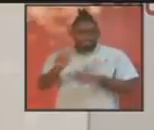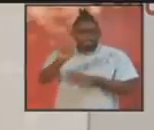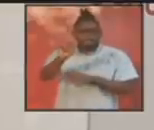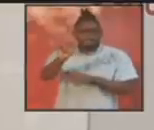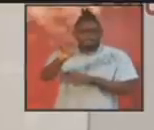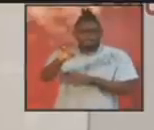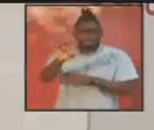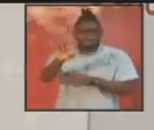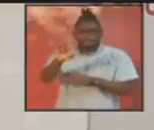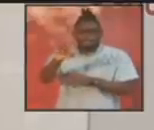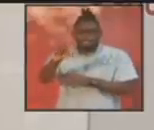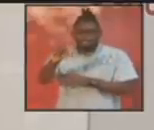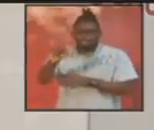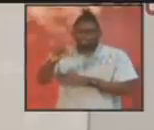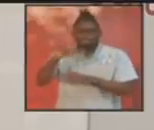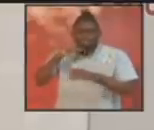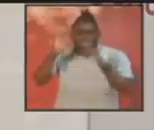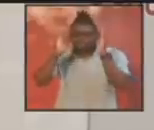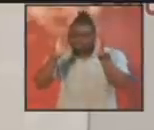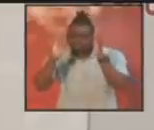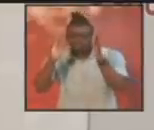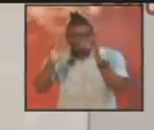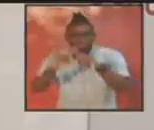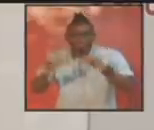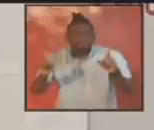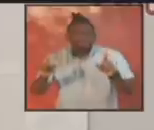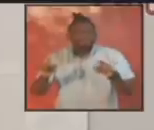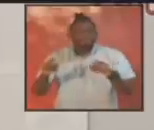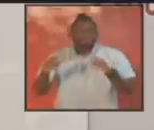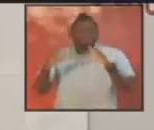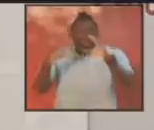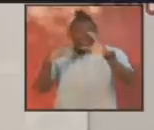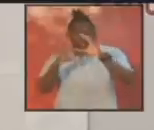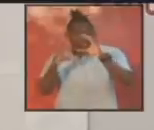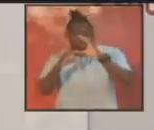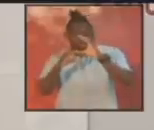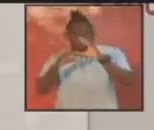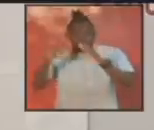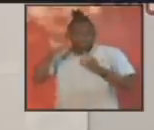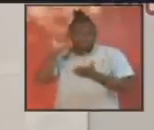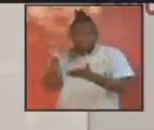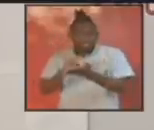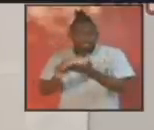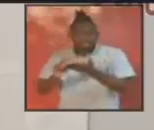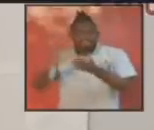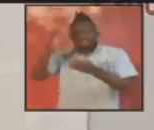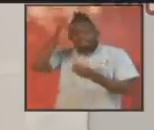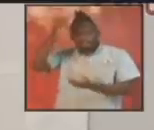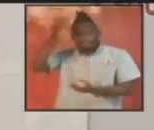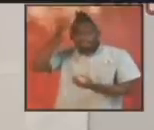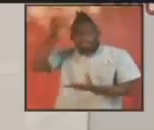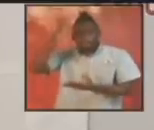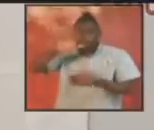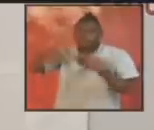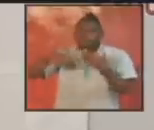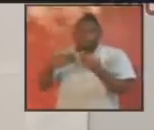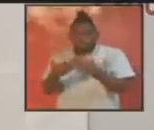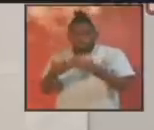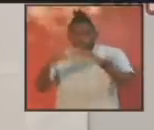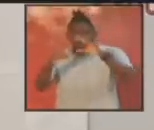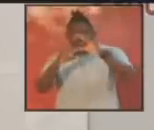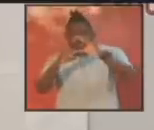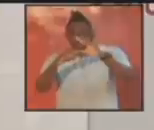that the CARICOM Secretariat informed CARICOM member states on the 4th of